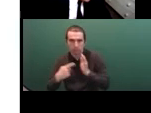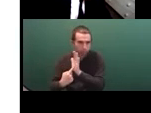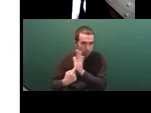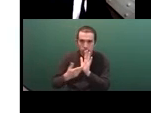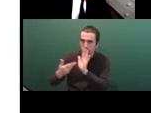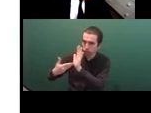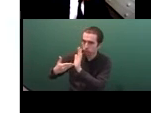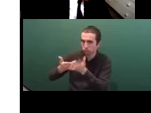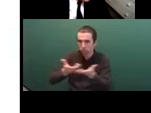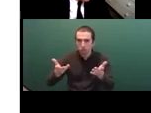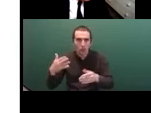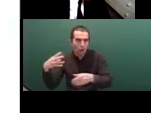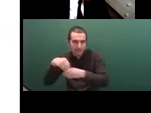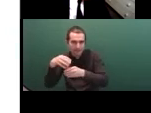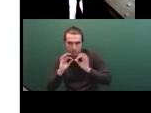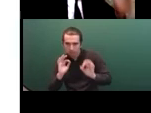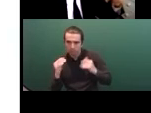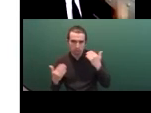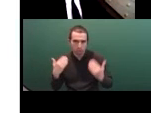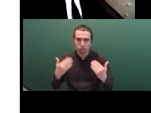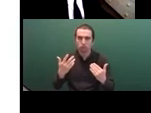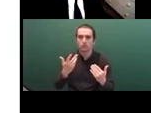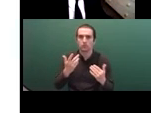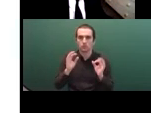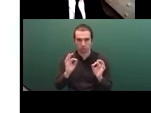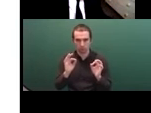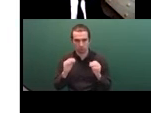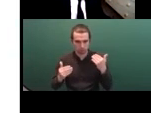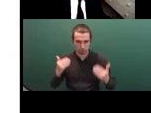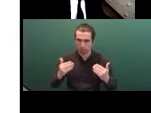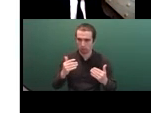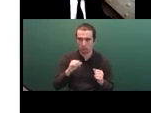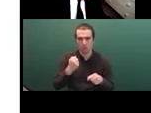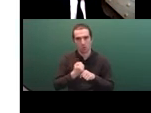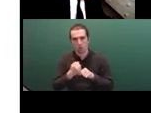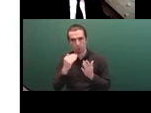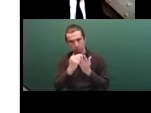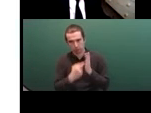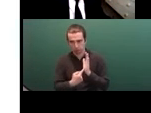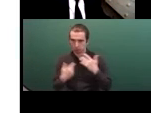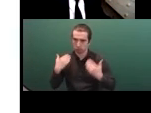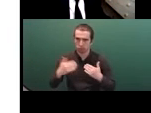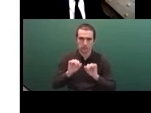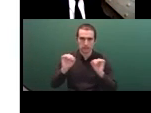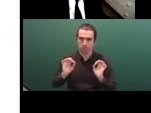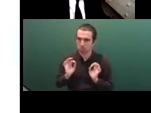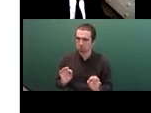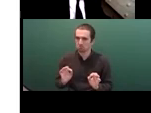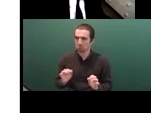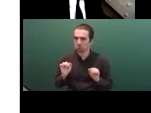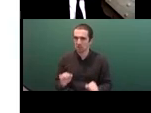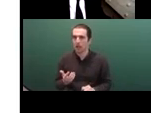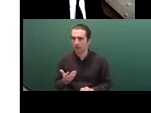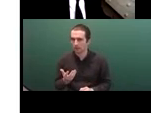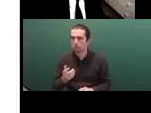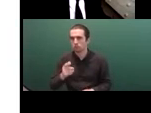there because they're not paid enough. They do the register and they go off and do another job and appoint a monitor. That isn't okay. It's not acceptable.